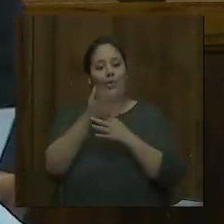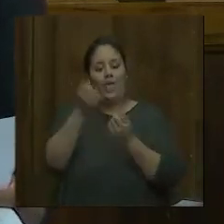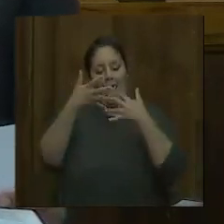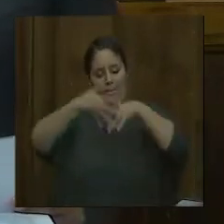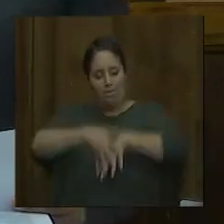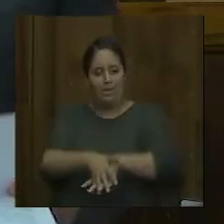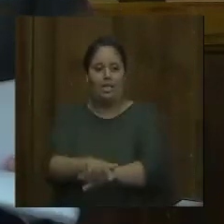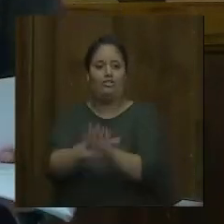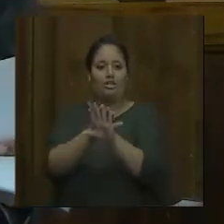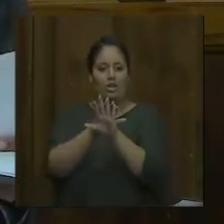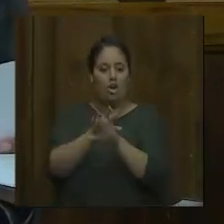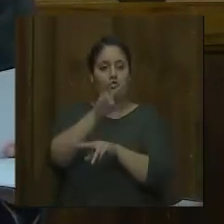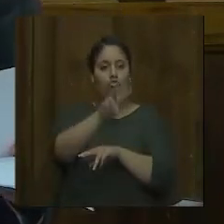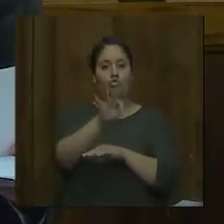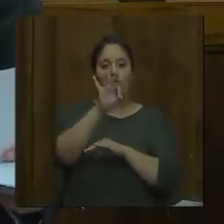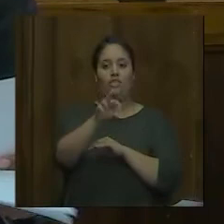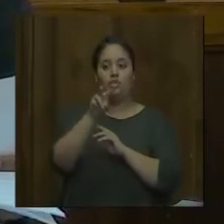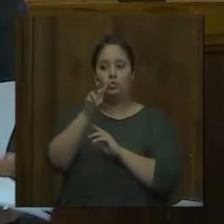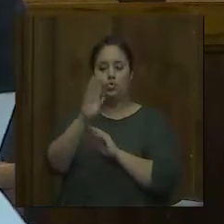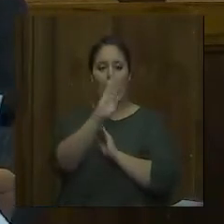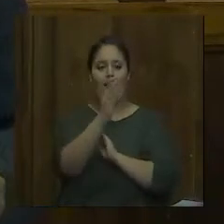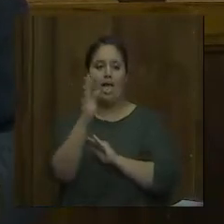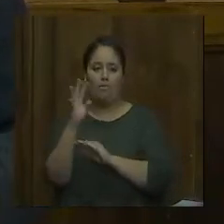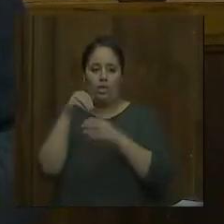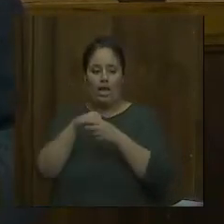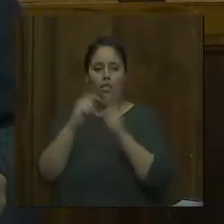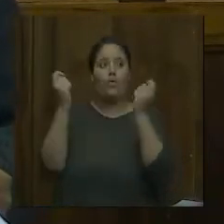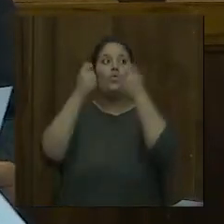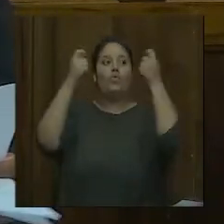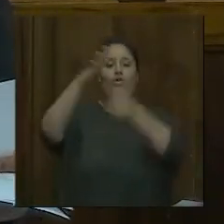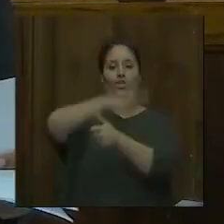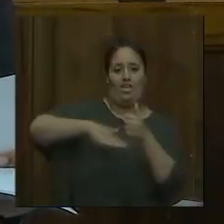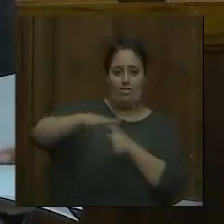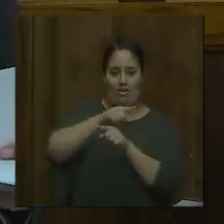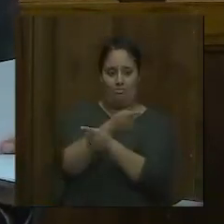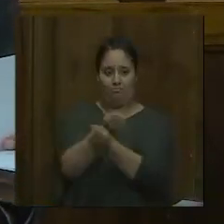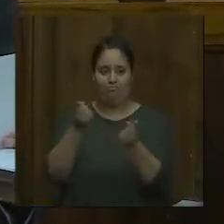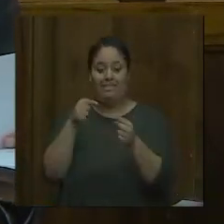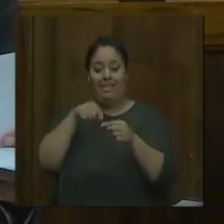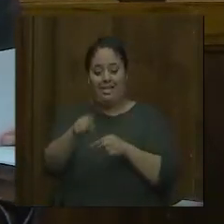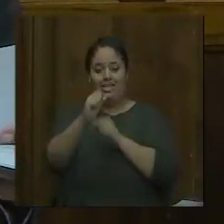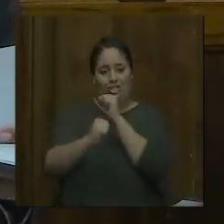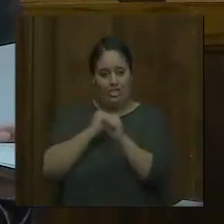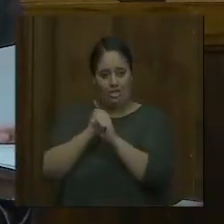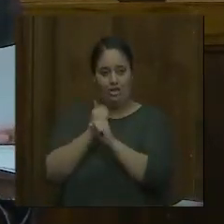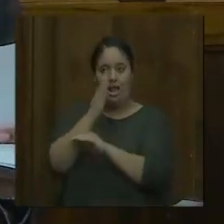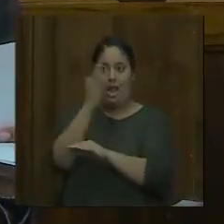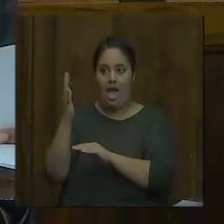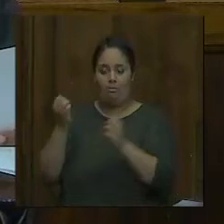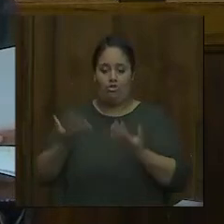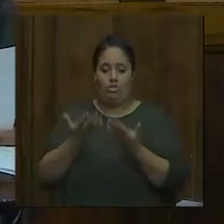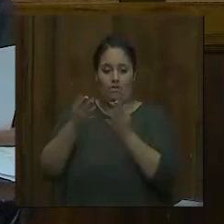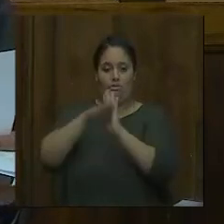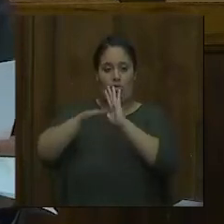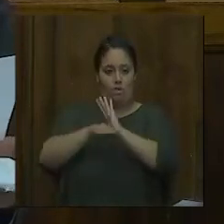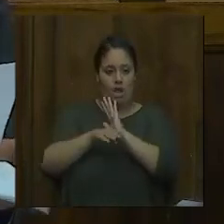of 232 libraries in rural areas. This year, the Library and Archives